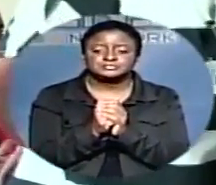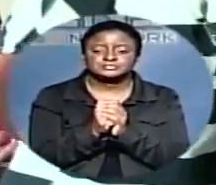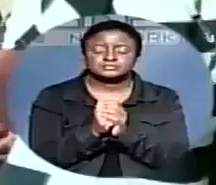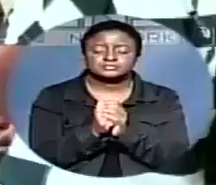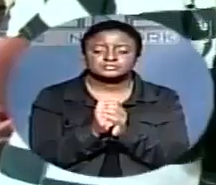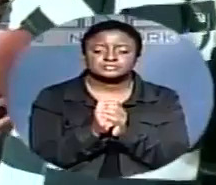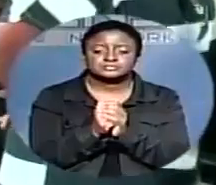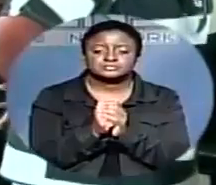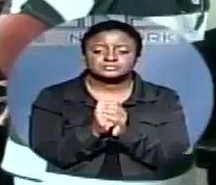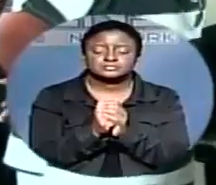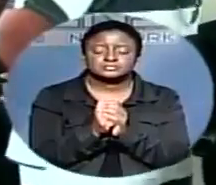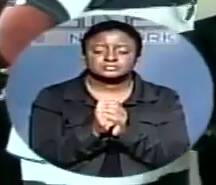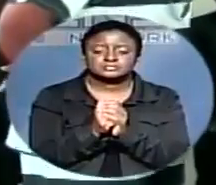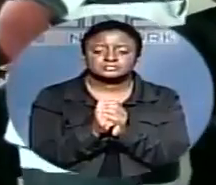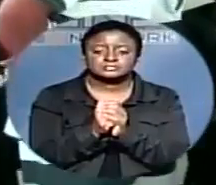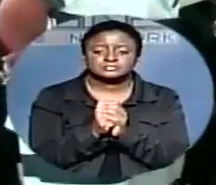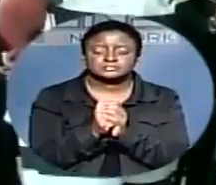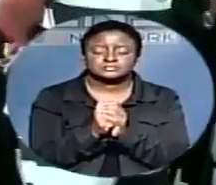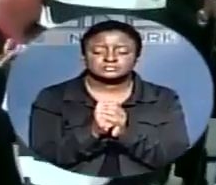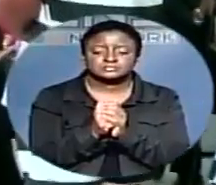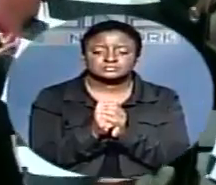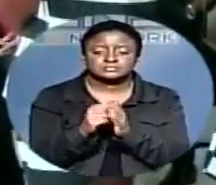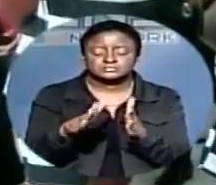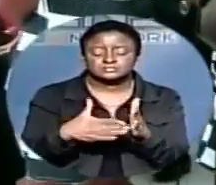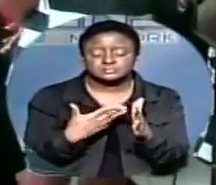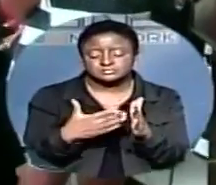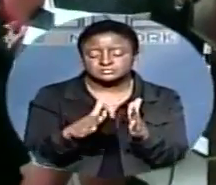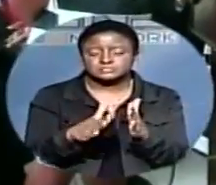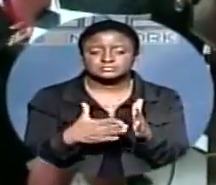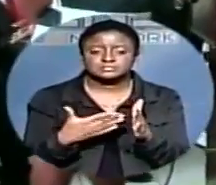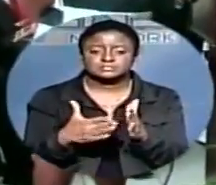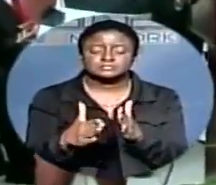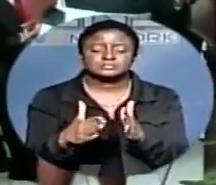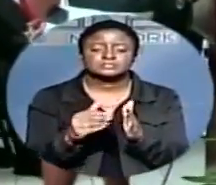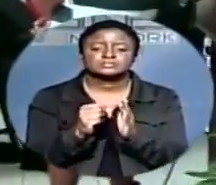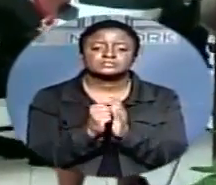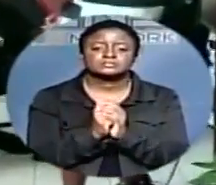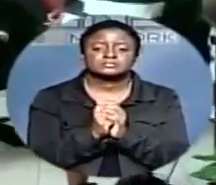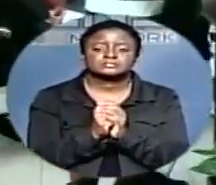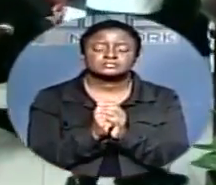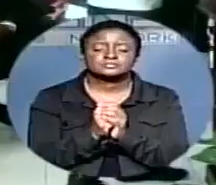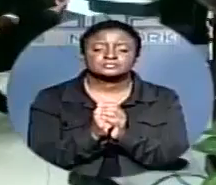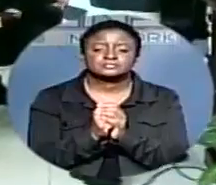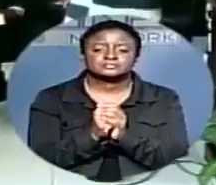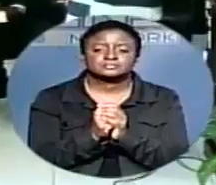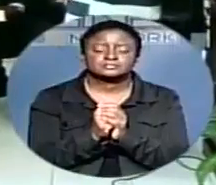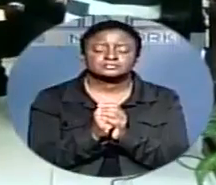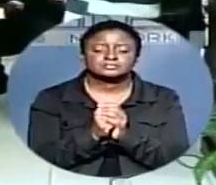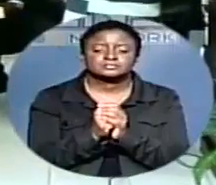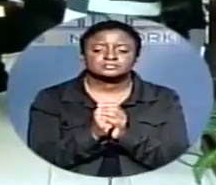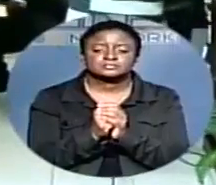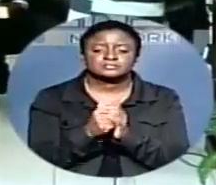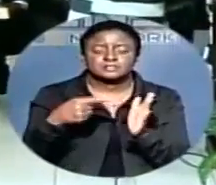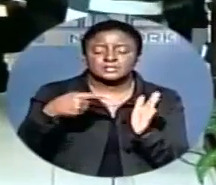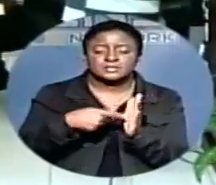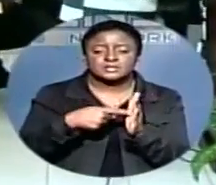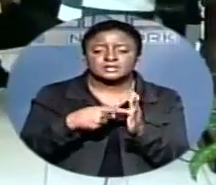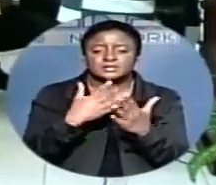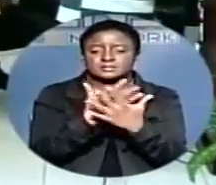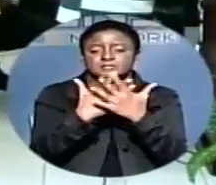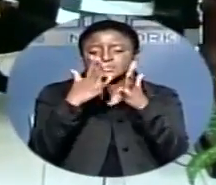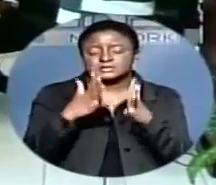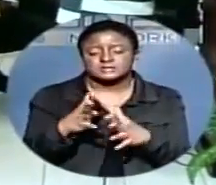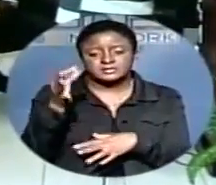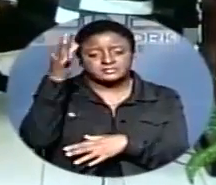over the line, yes. I'm so glad I crossed over in time. This inmate, Felix